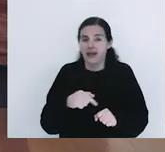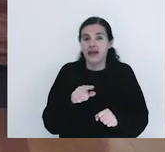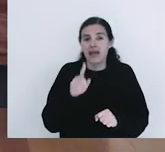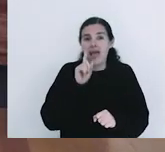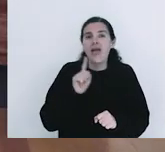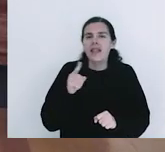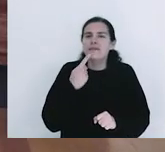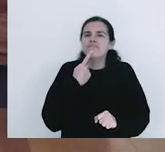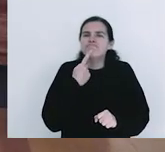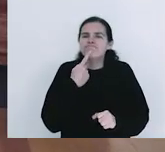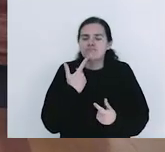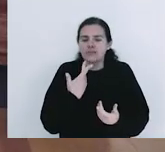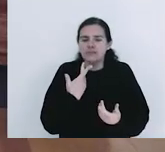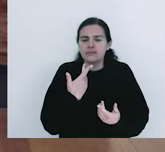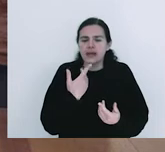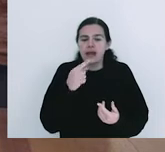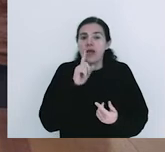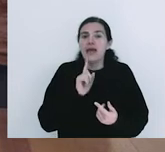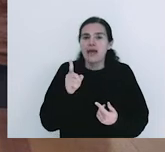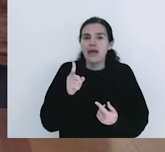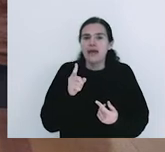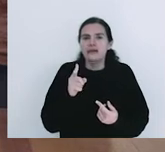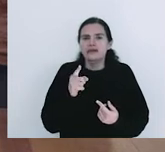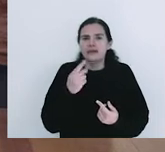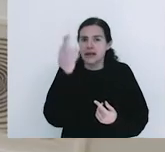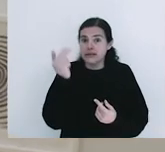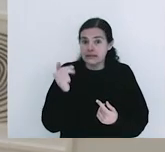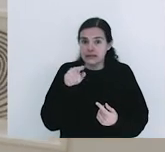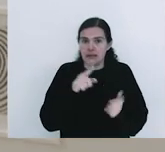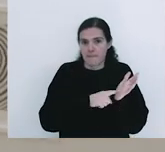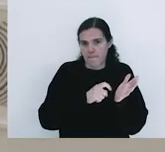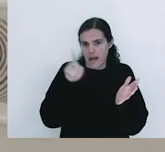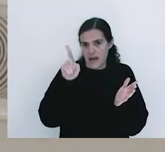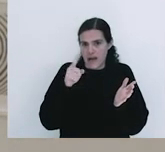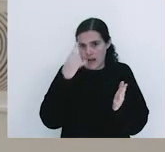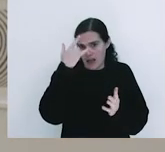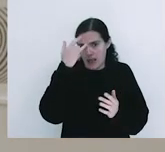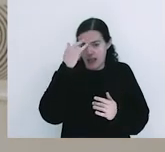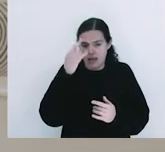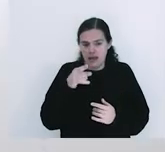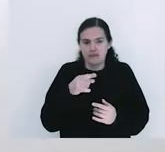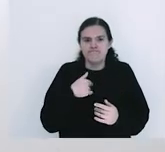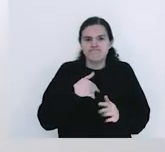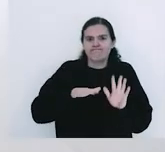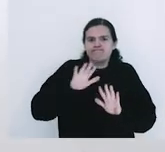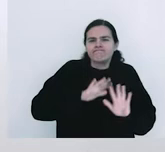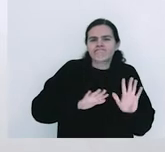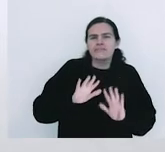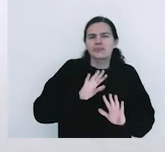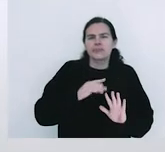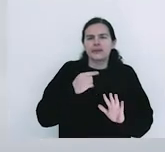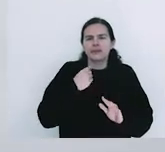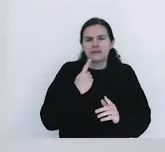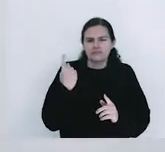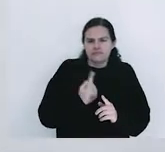she acknowledged that she became an artist in America, the ideas, the tension, the